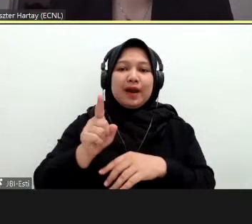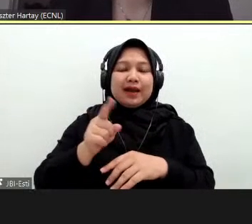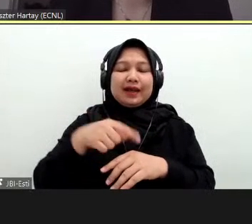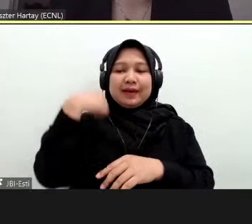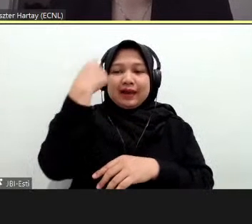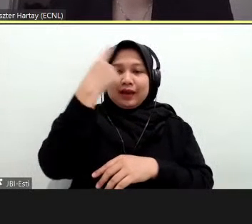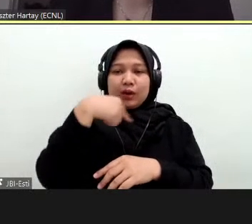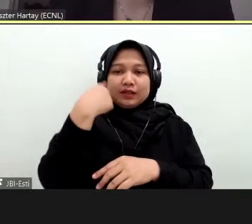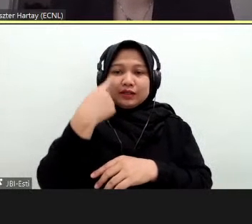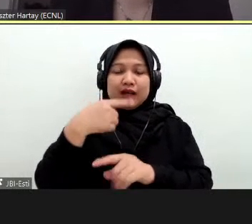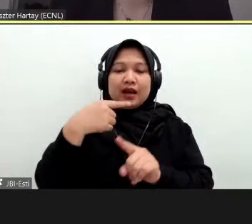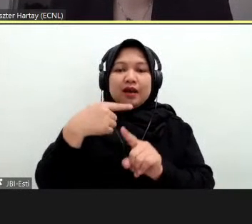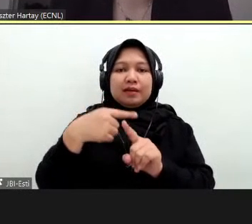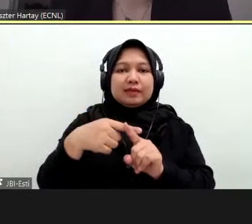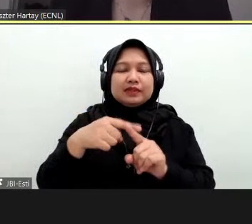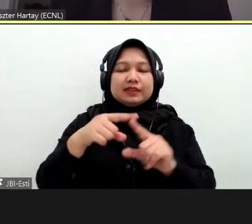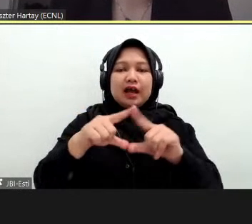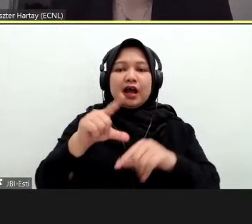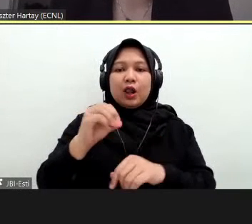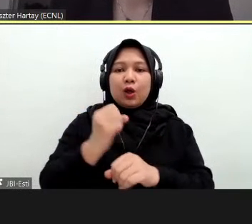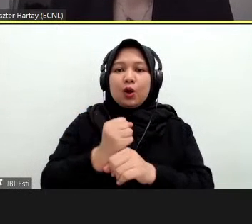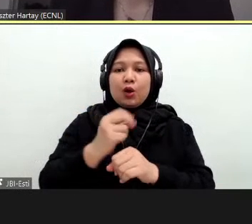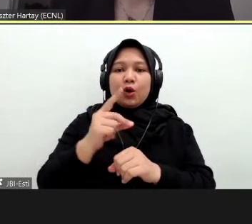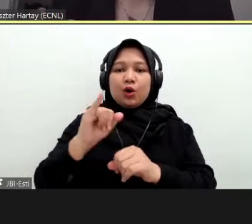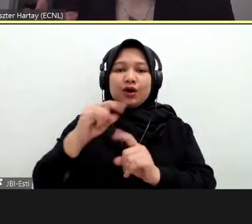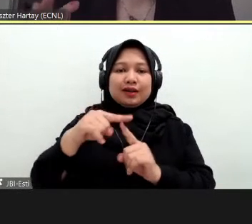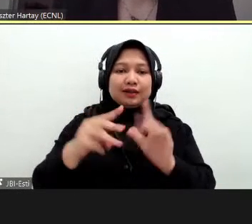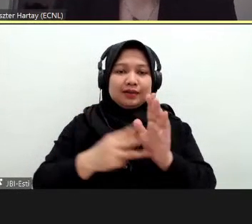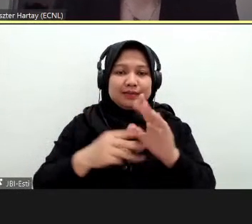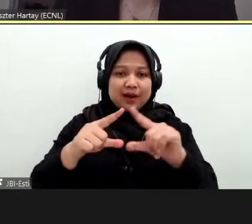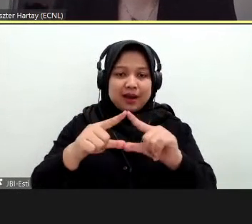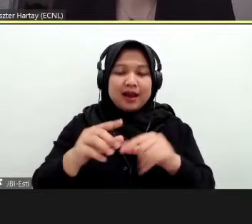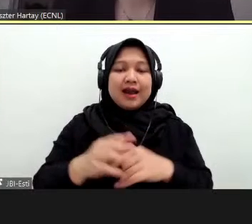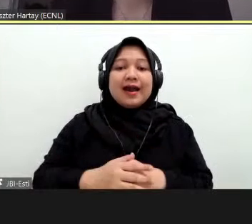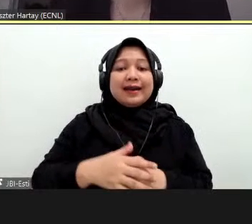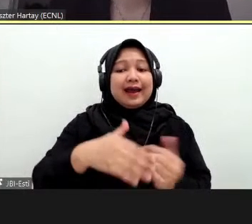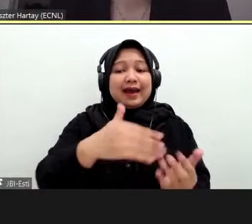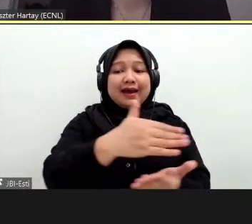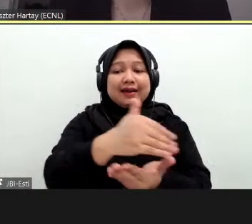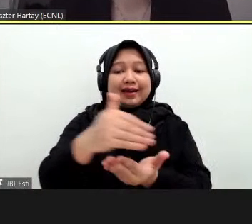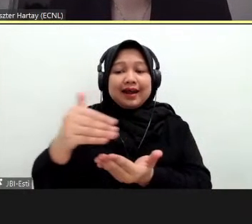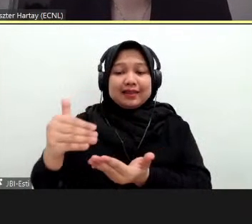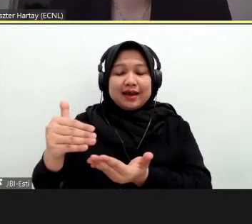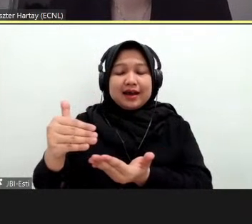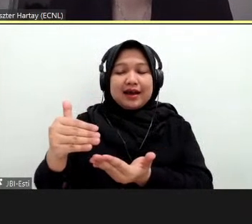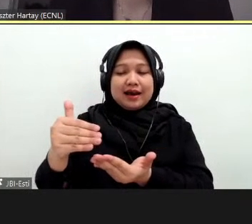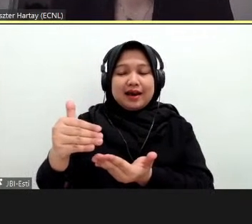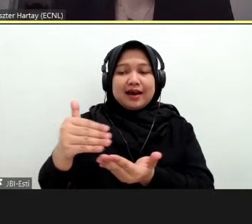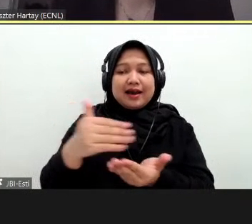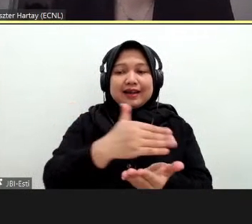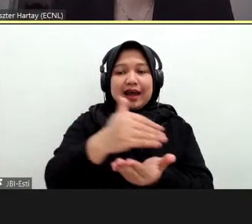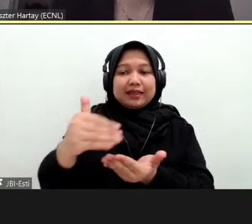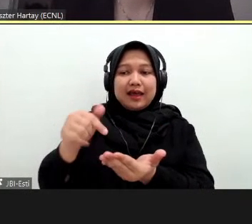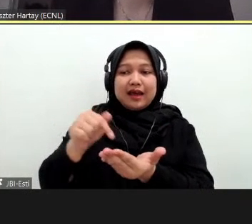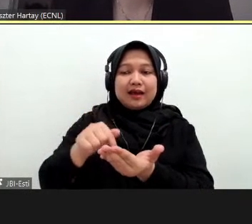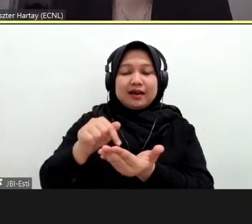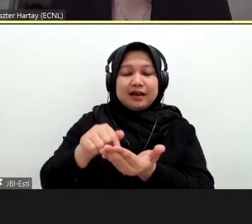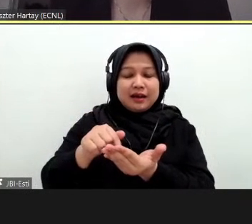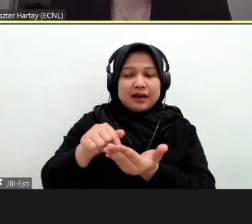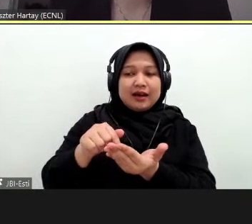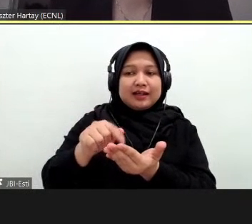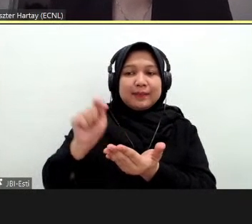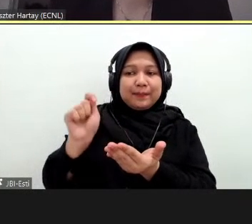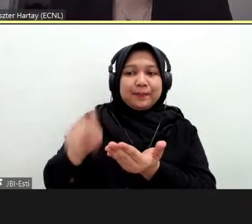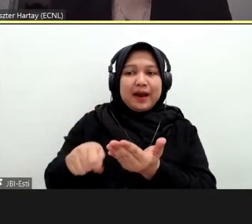at any time without knowledge or awareness. And there has been an increase in the deployment of mass surveillance,